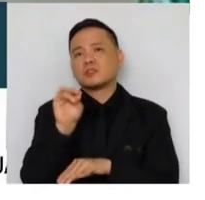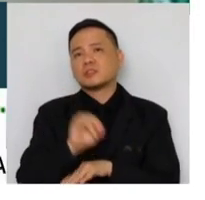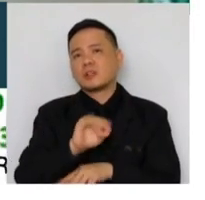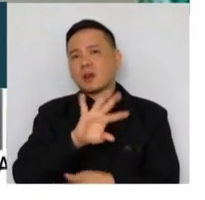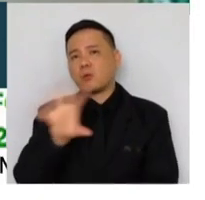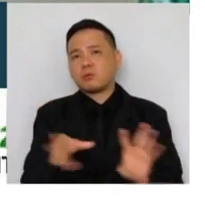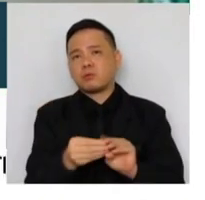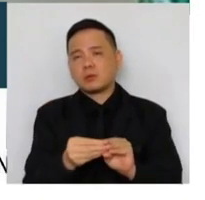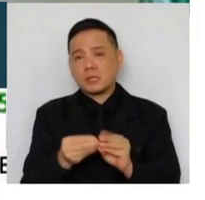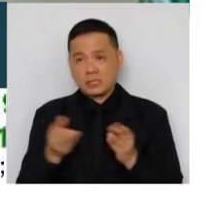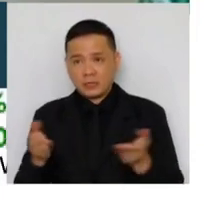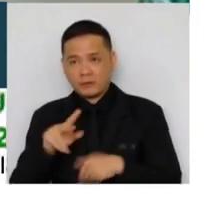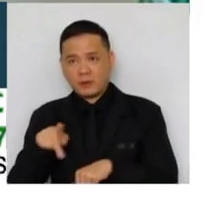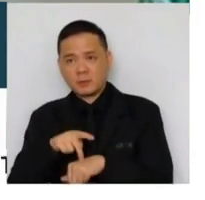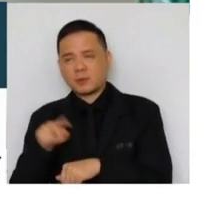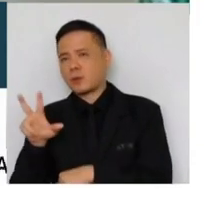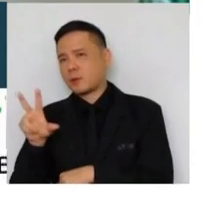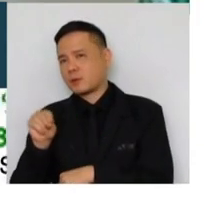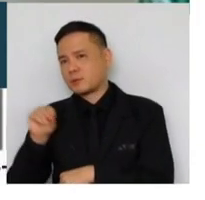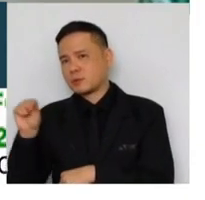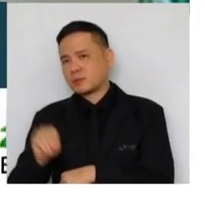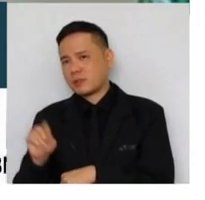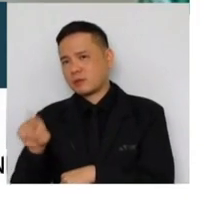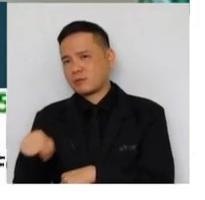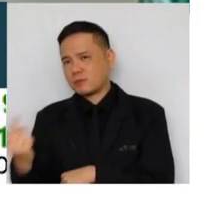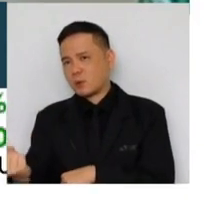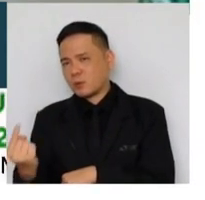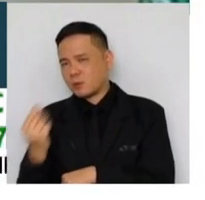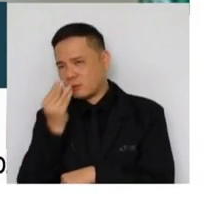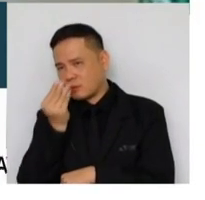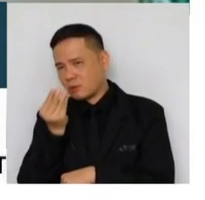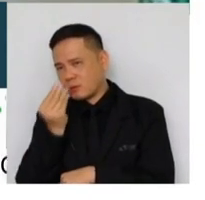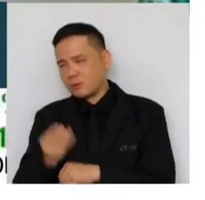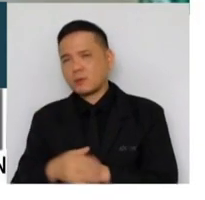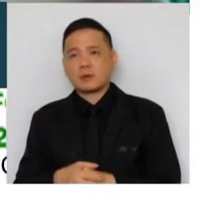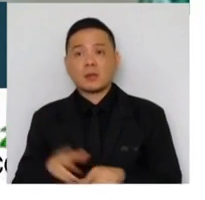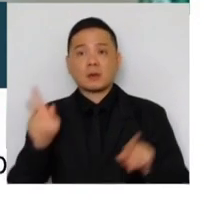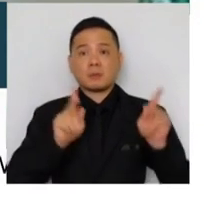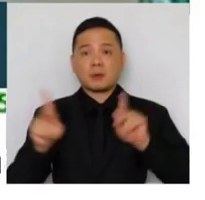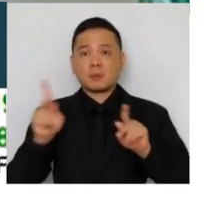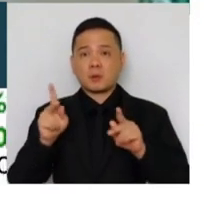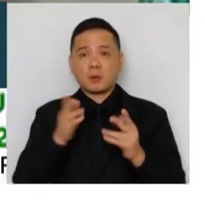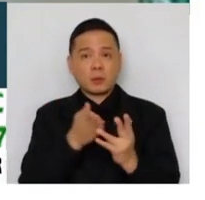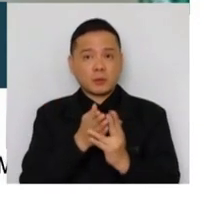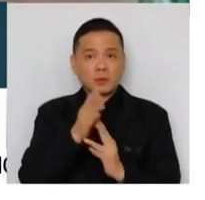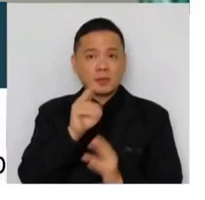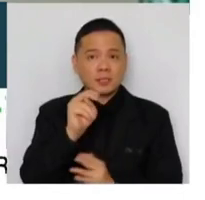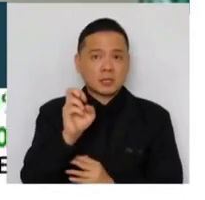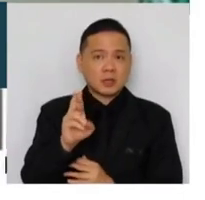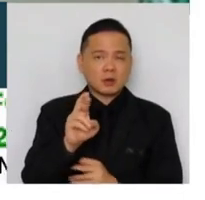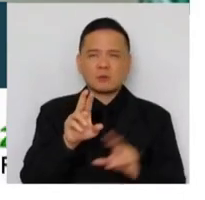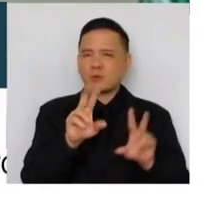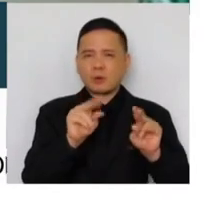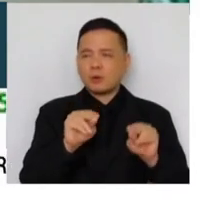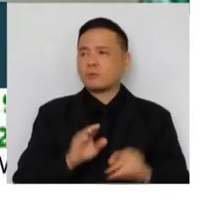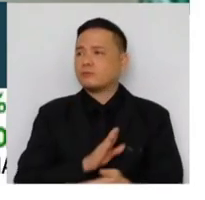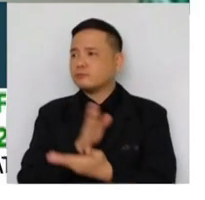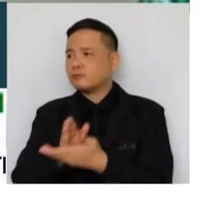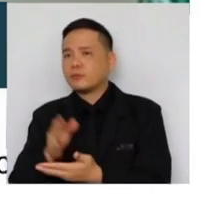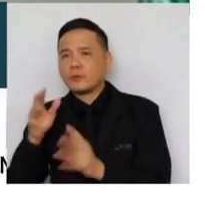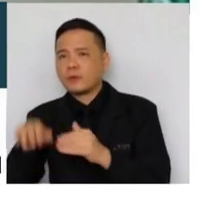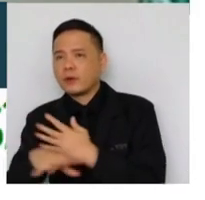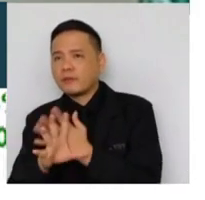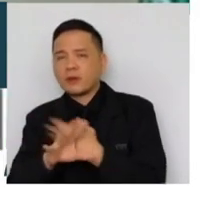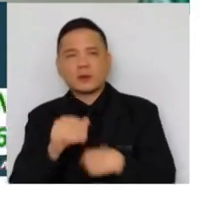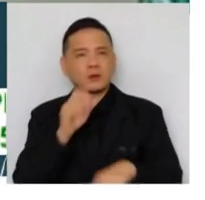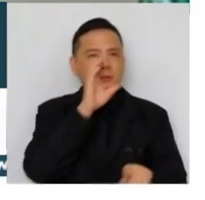only at 30%. And not all travelers are going passing through NCR. Some travelers are going to Davao, to Cebu, to other